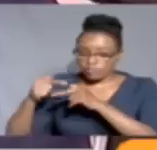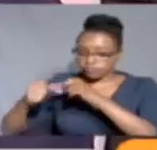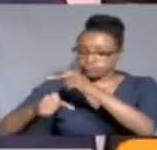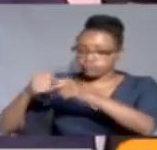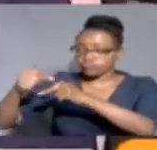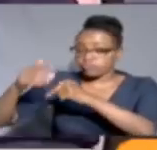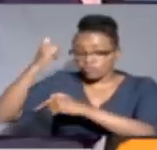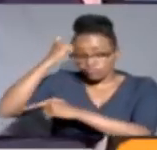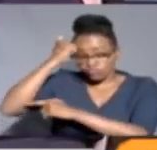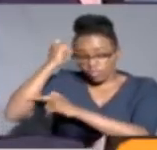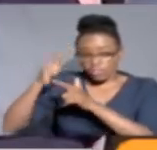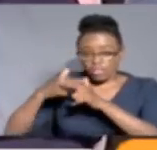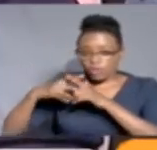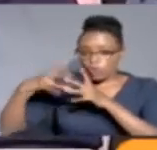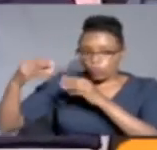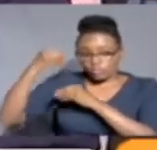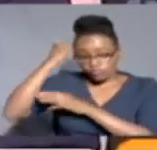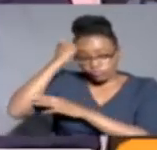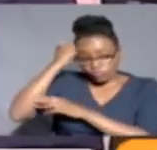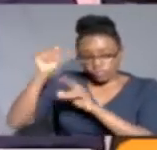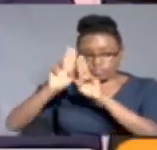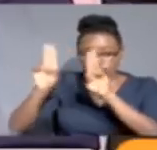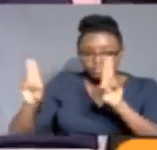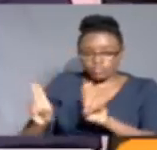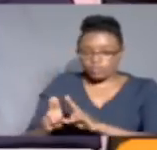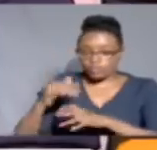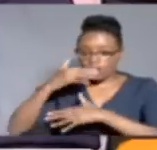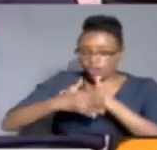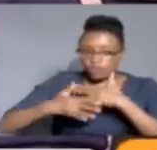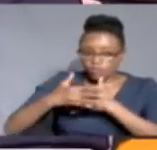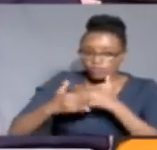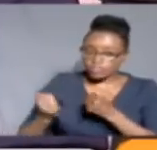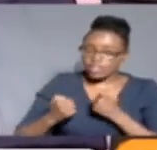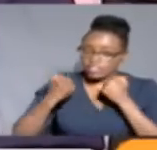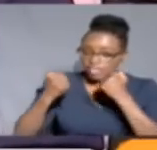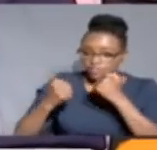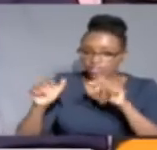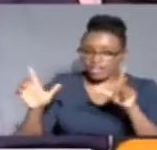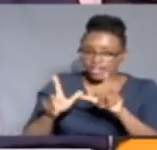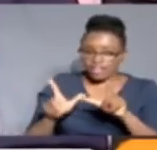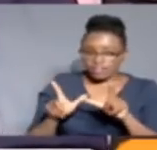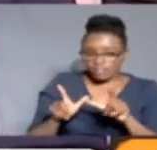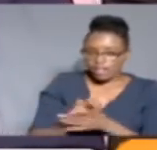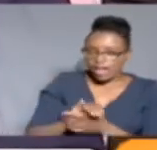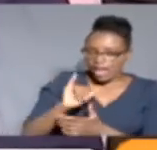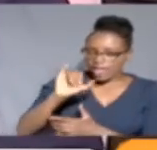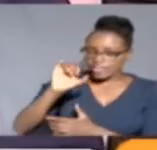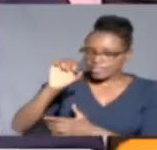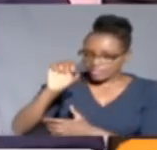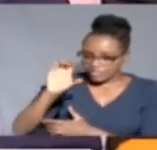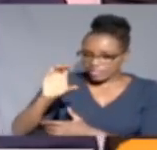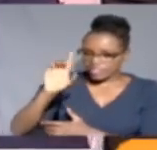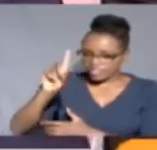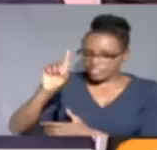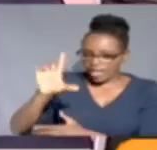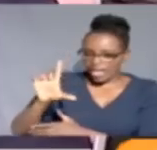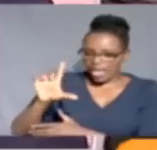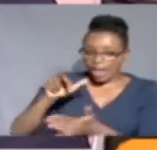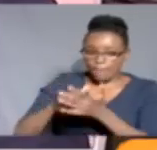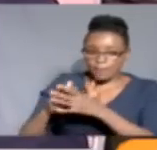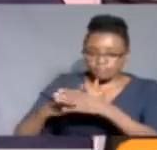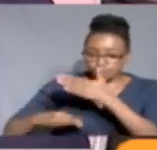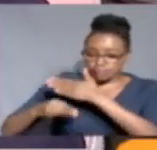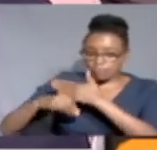na masomo, I went and studied international computer driving license, ICDL. So pale bado pia